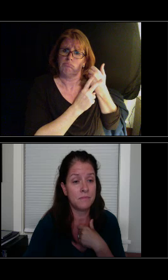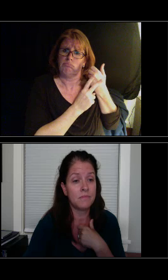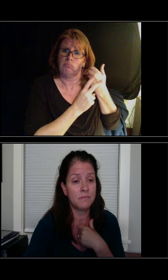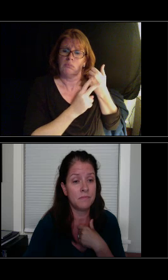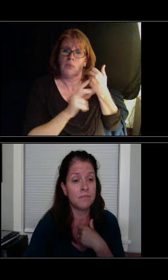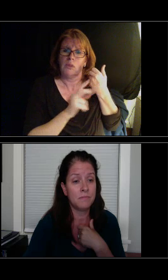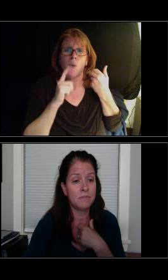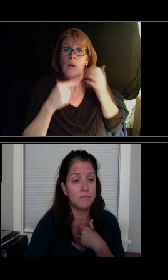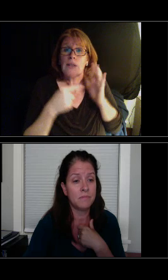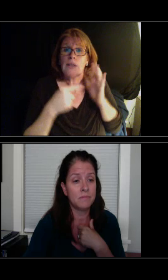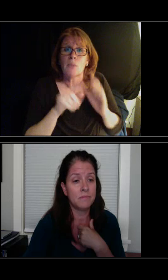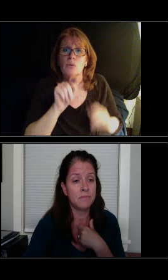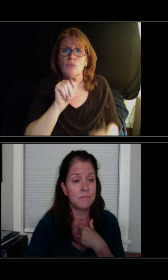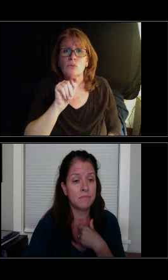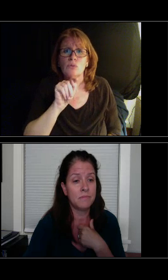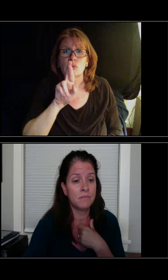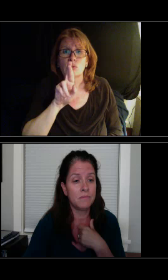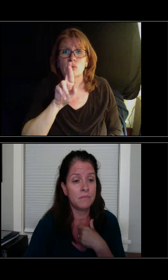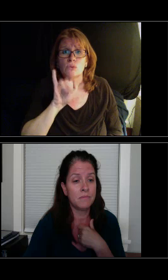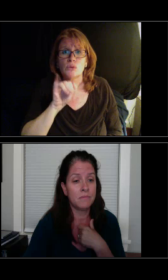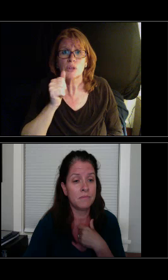resources.